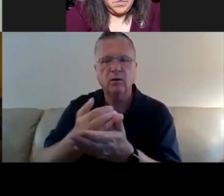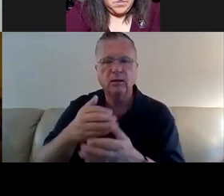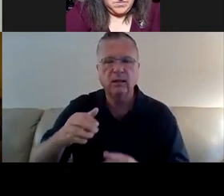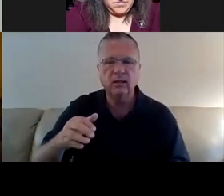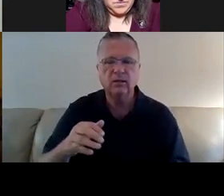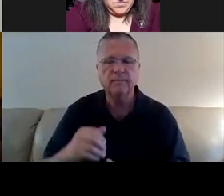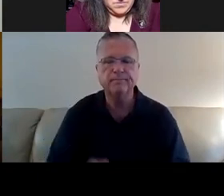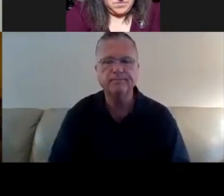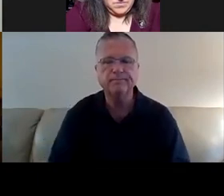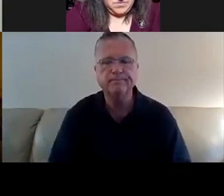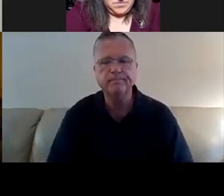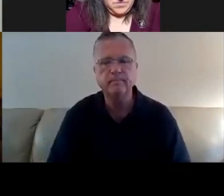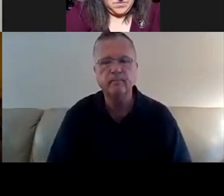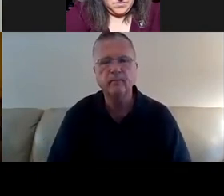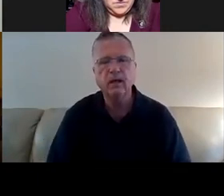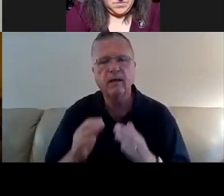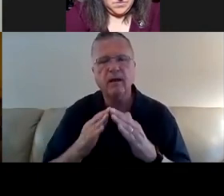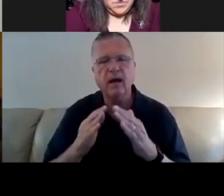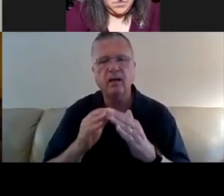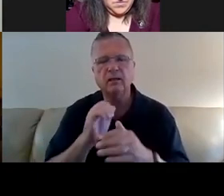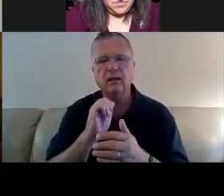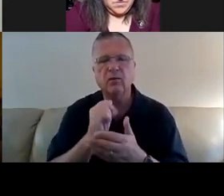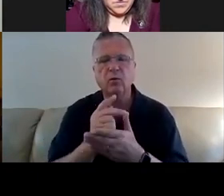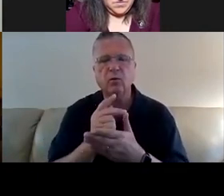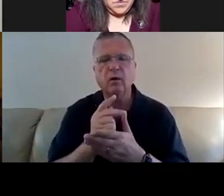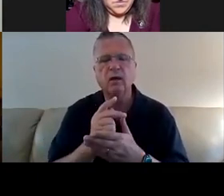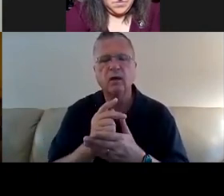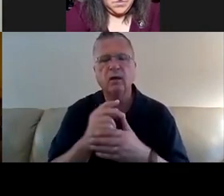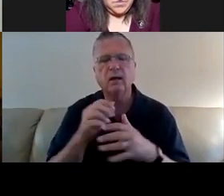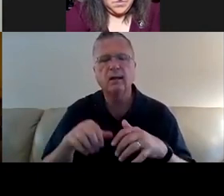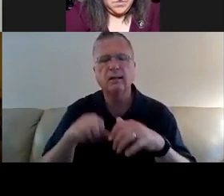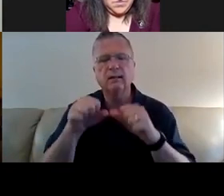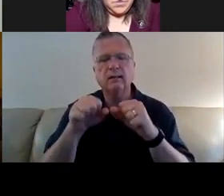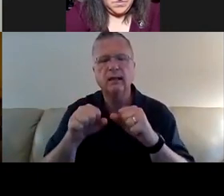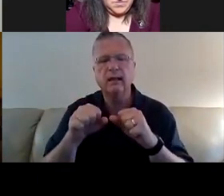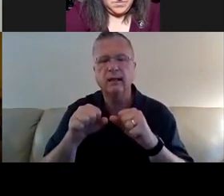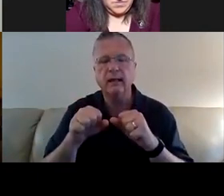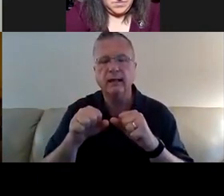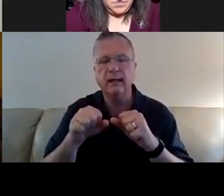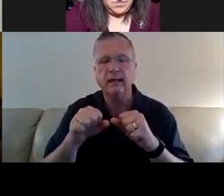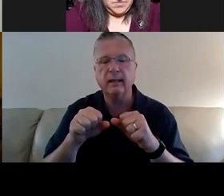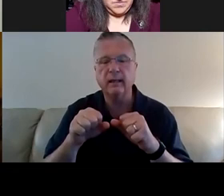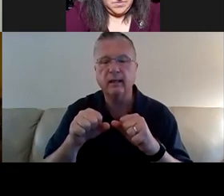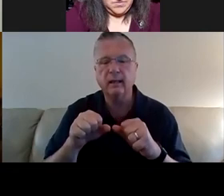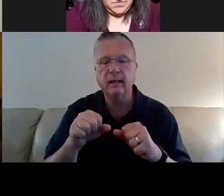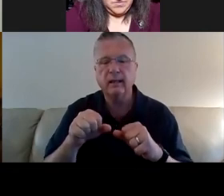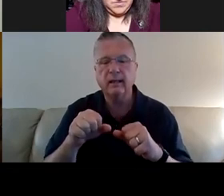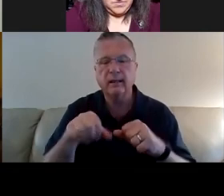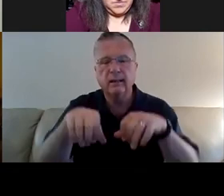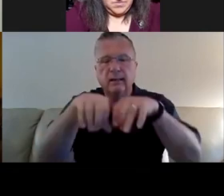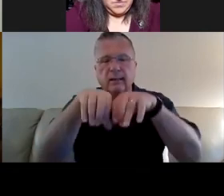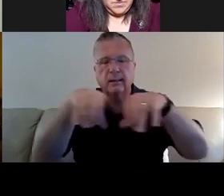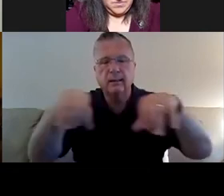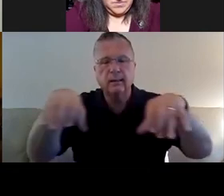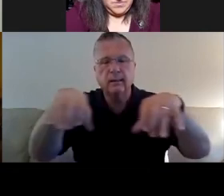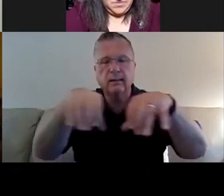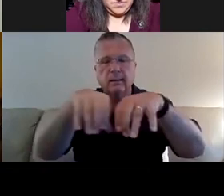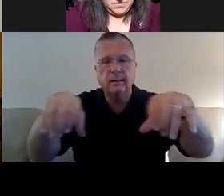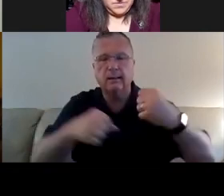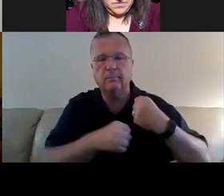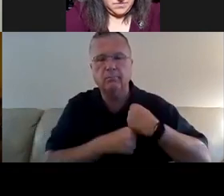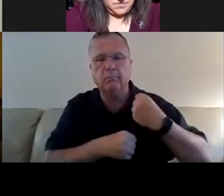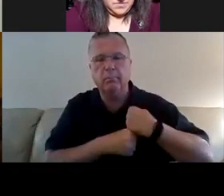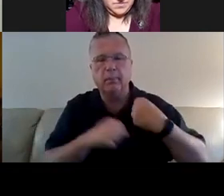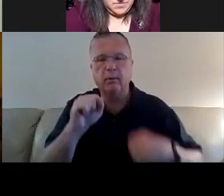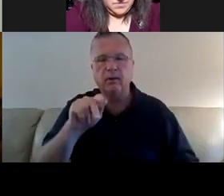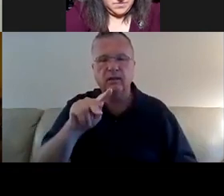The Housing Authority has taken barrack style housing that was with no defendable